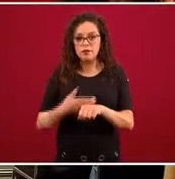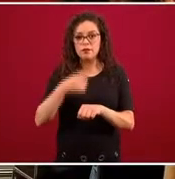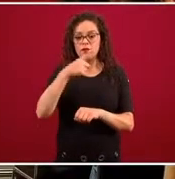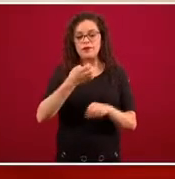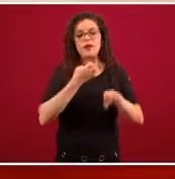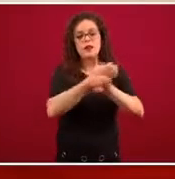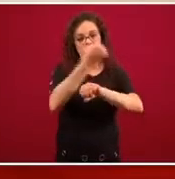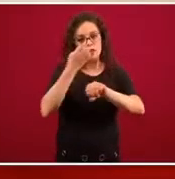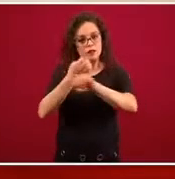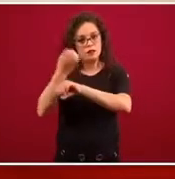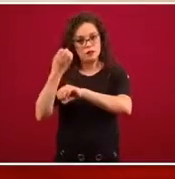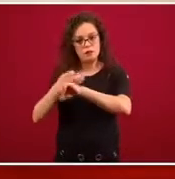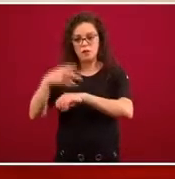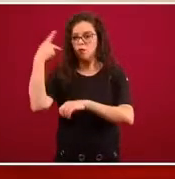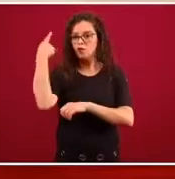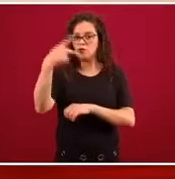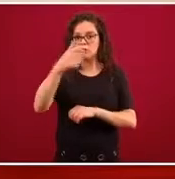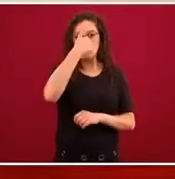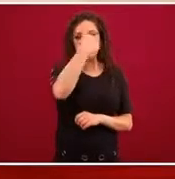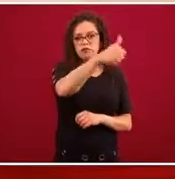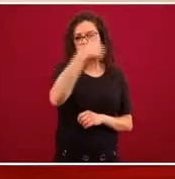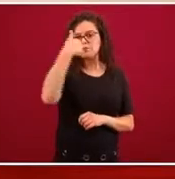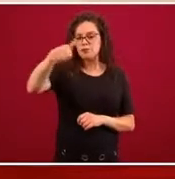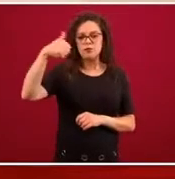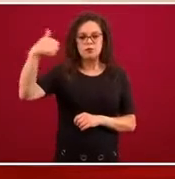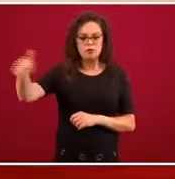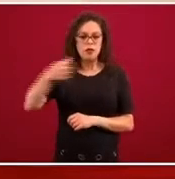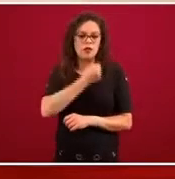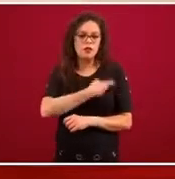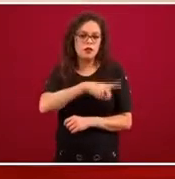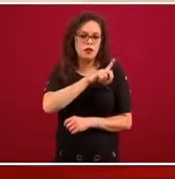discussing and designing the specific methodology for these